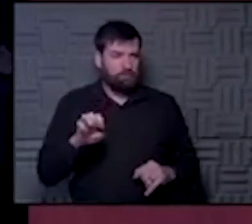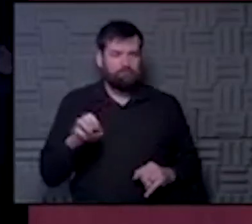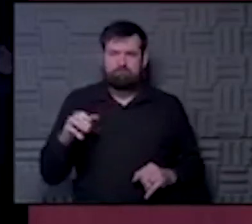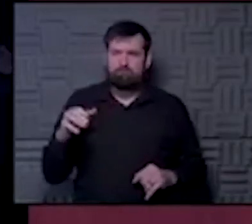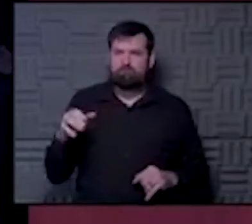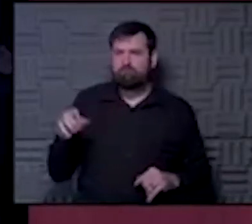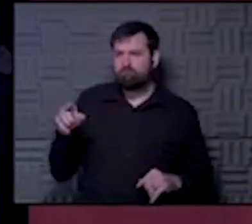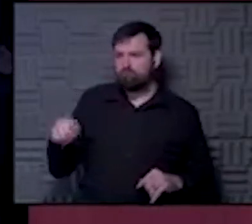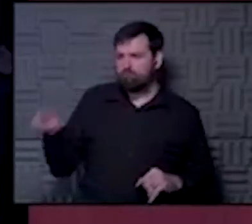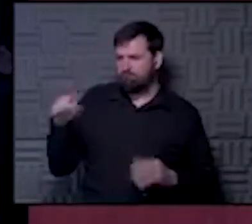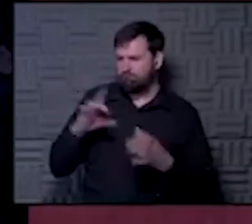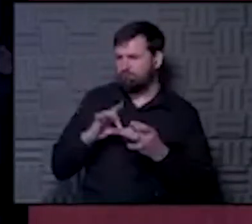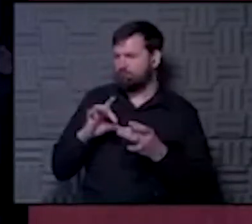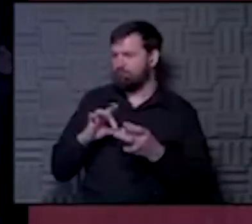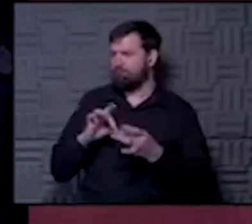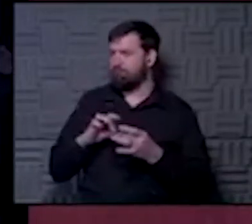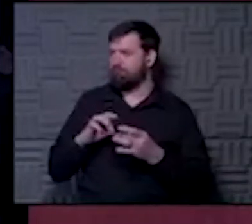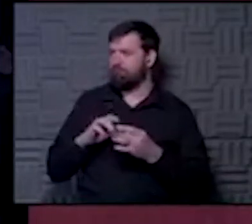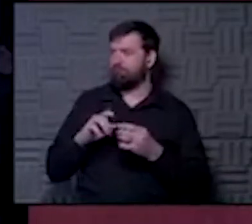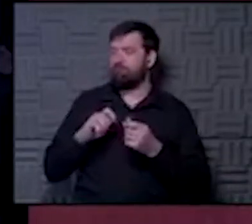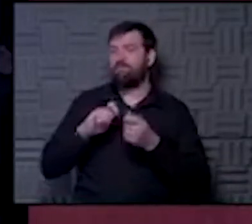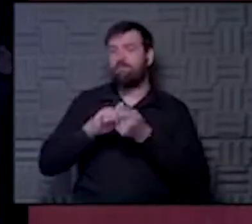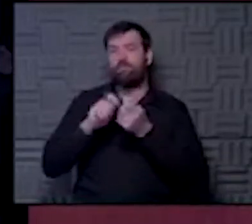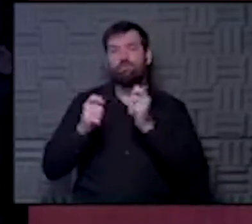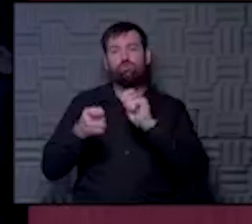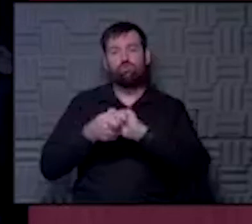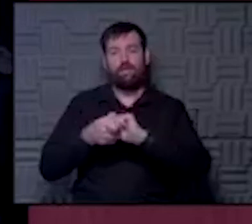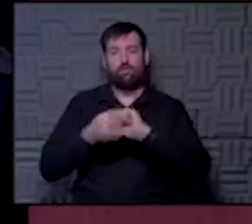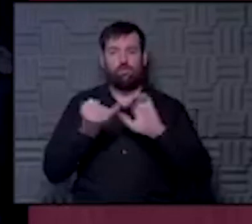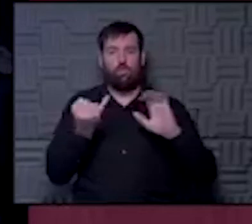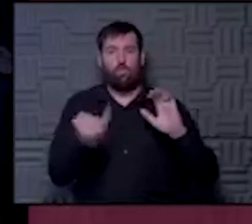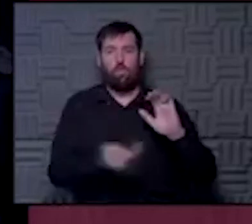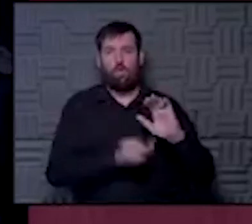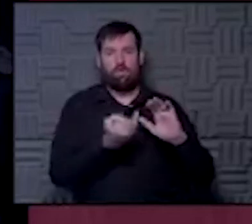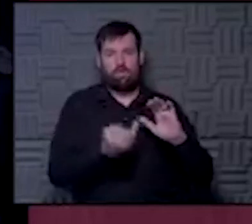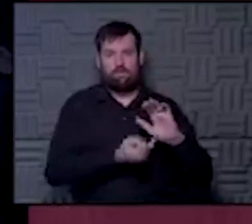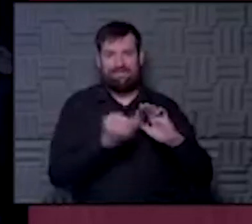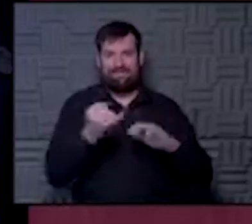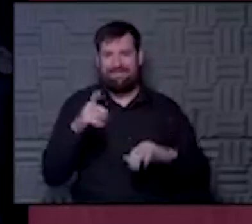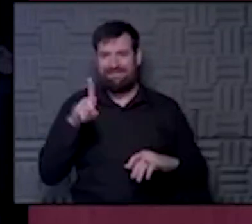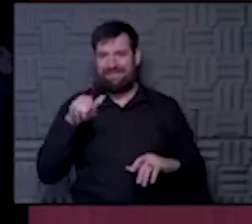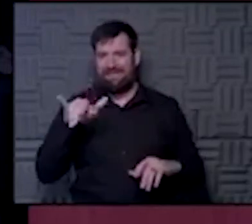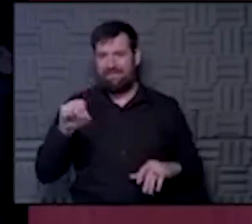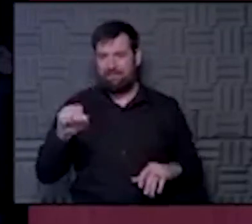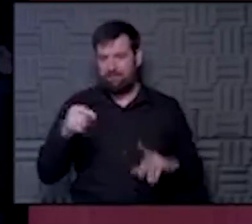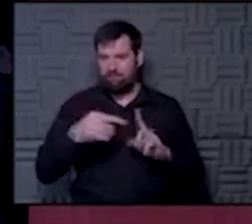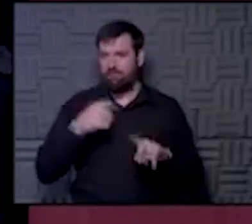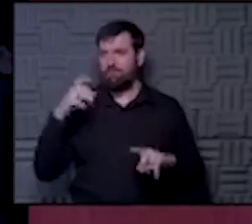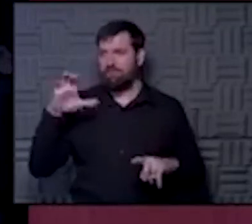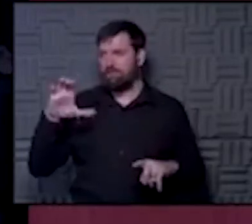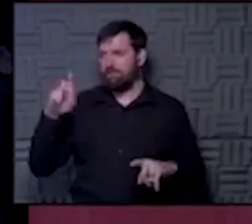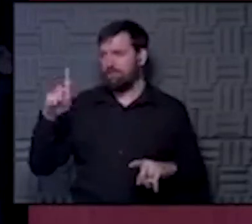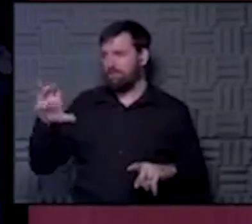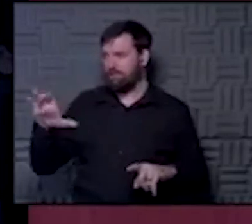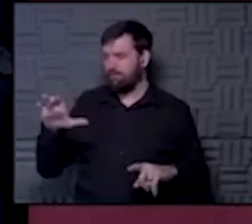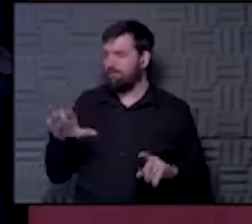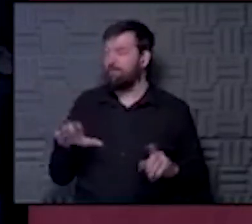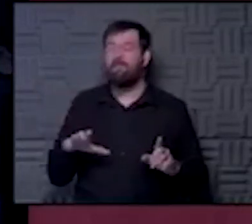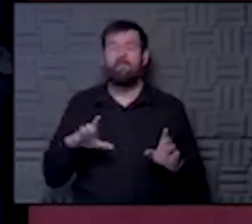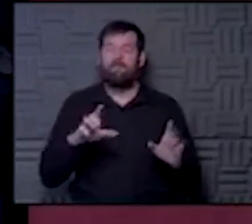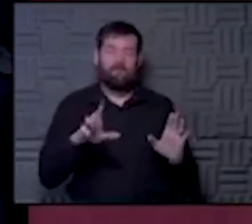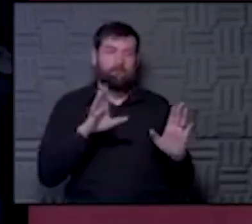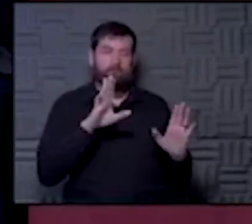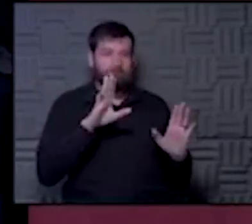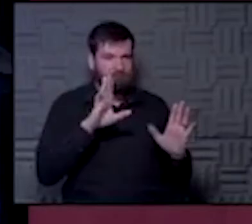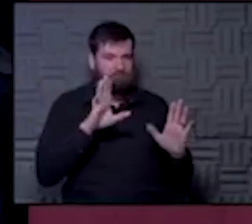guys would comment on the change in quarantine days by the CDC. We need to. What I meant to get